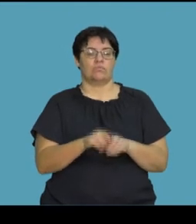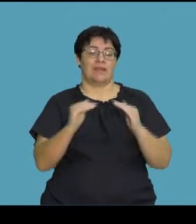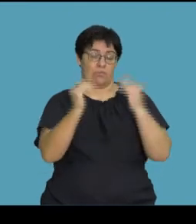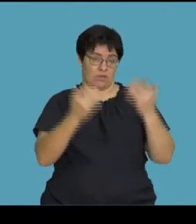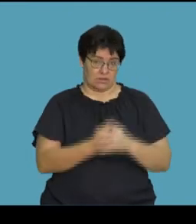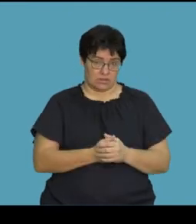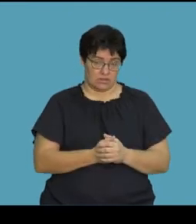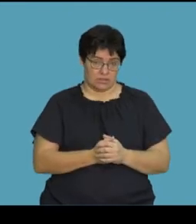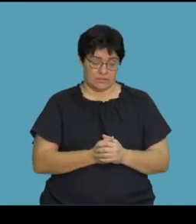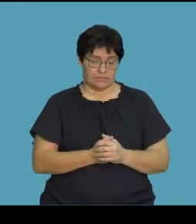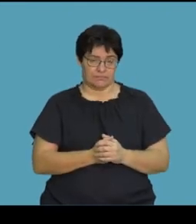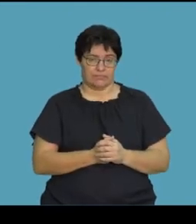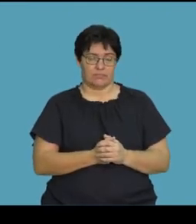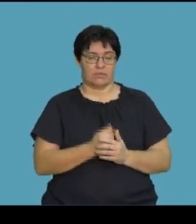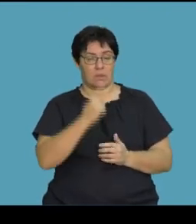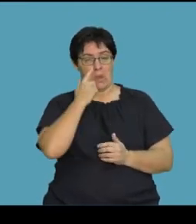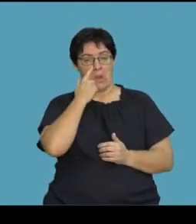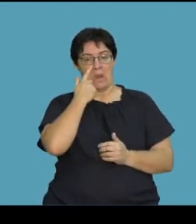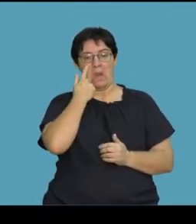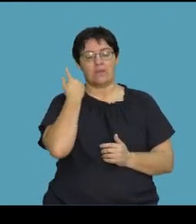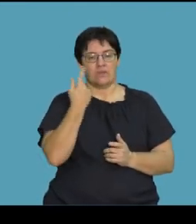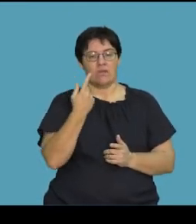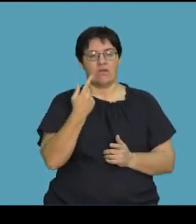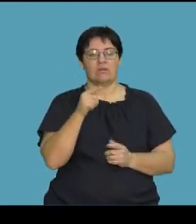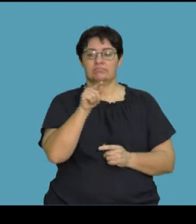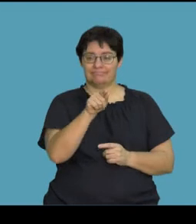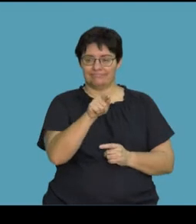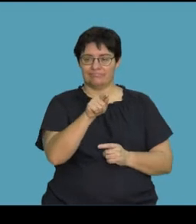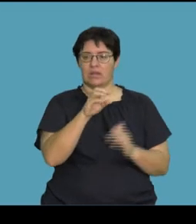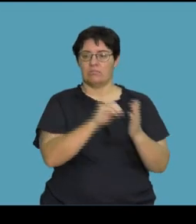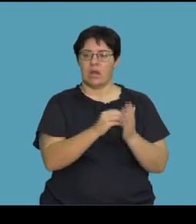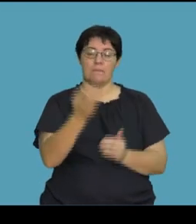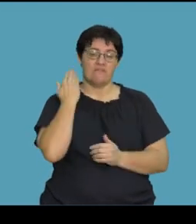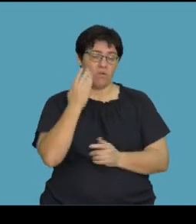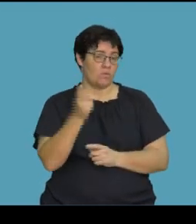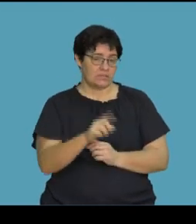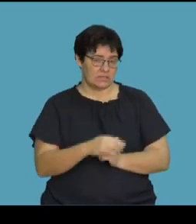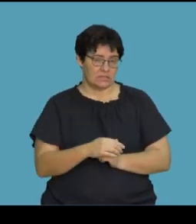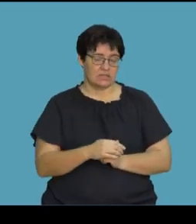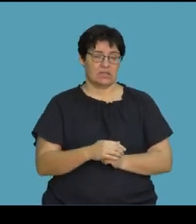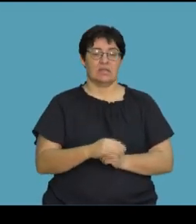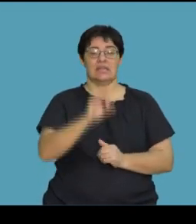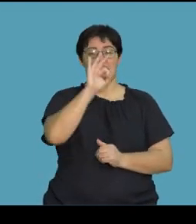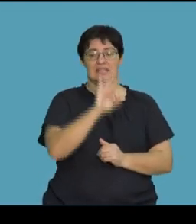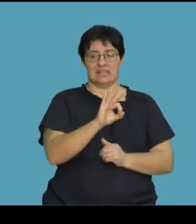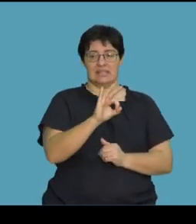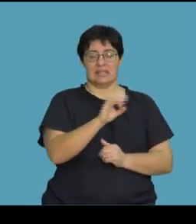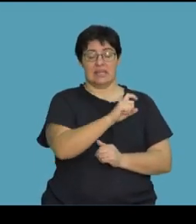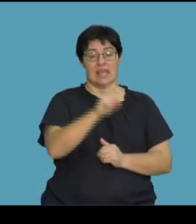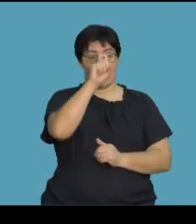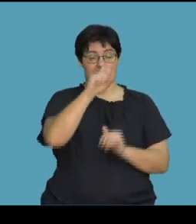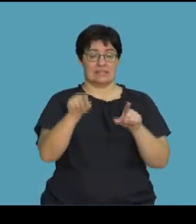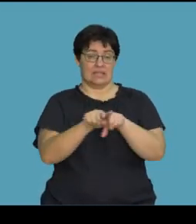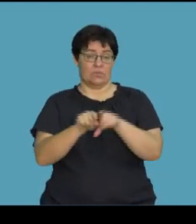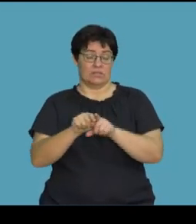for example, with the example that I wrote in the previous slide would be 3 to the exponent of x equals